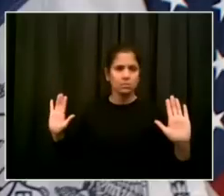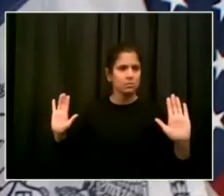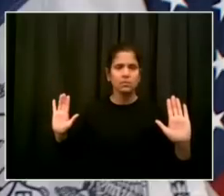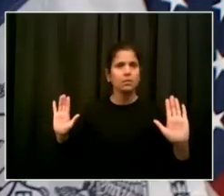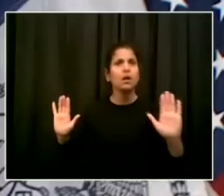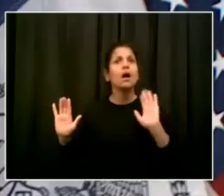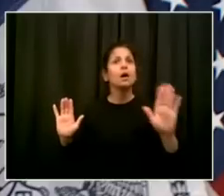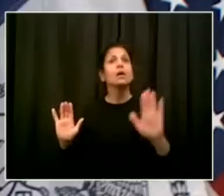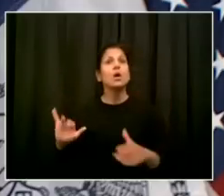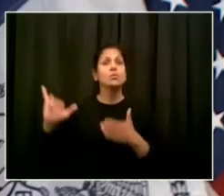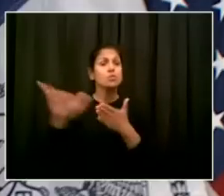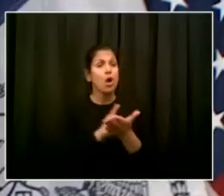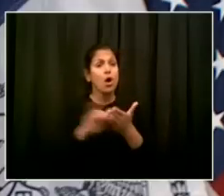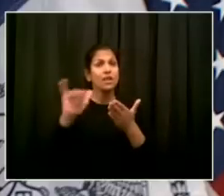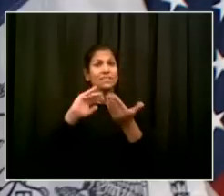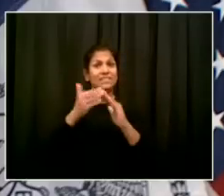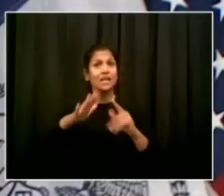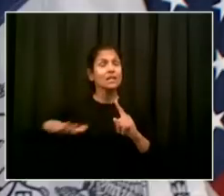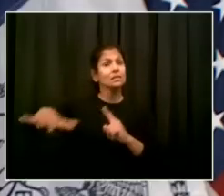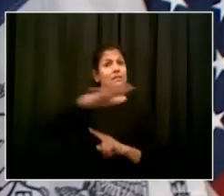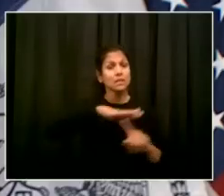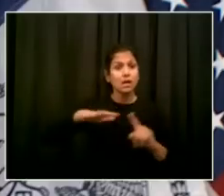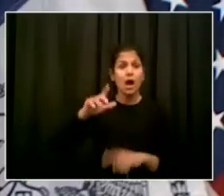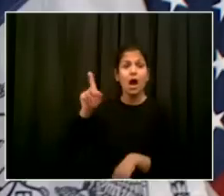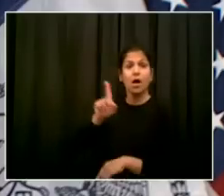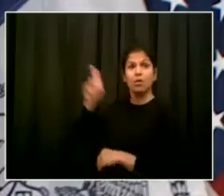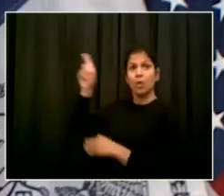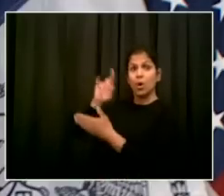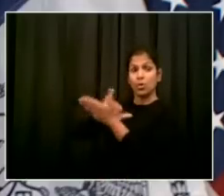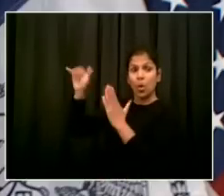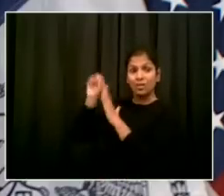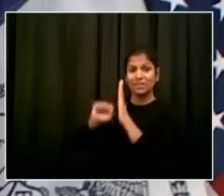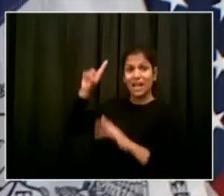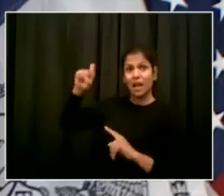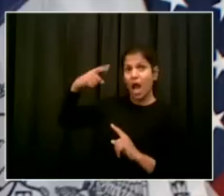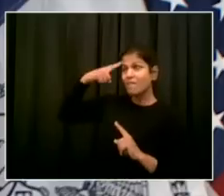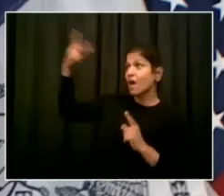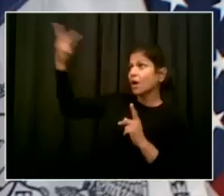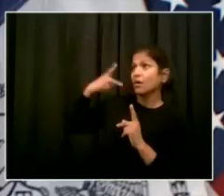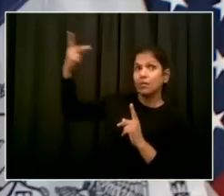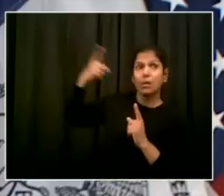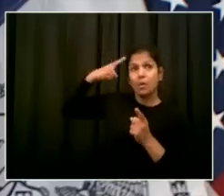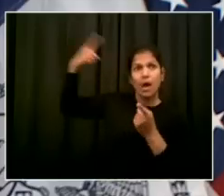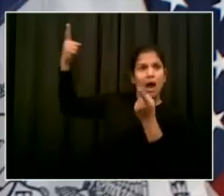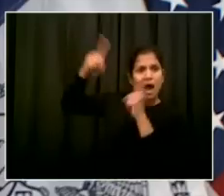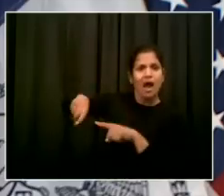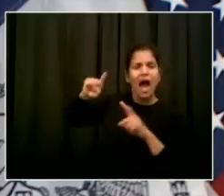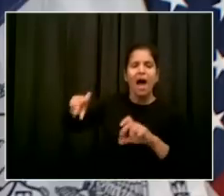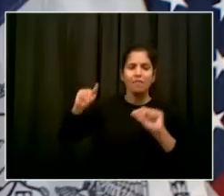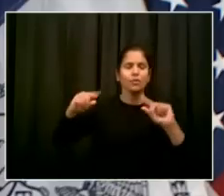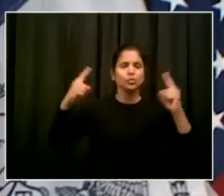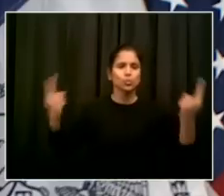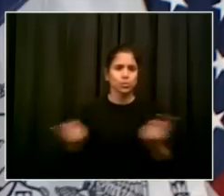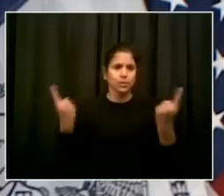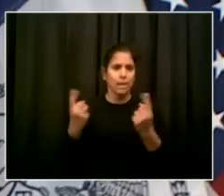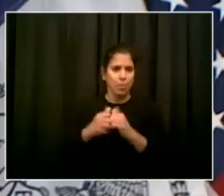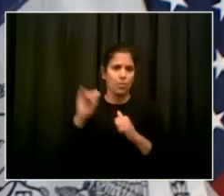yesterday, honestly, in terms of both the NYPD's approach and the approach of the city's legal